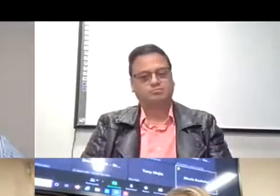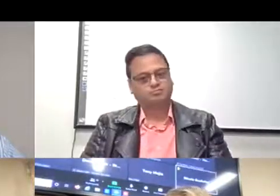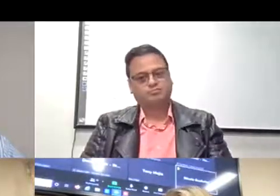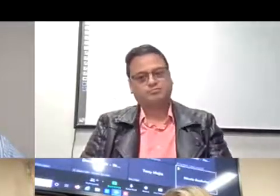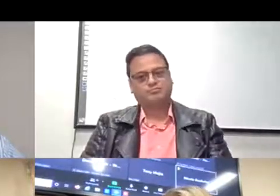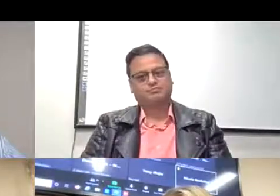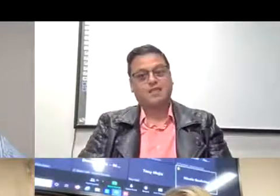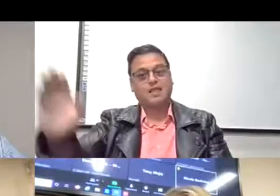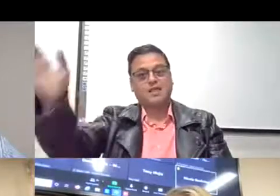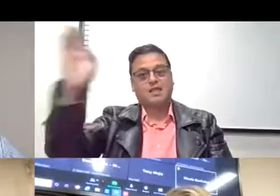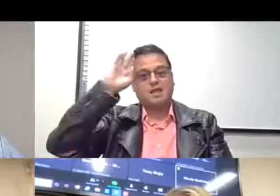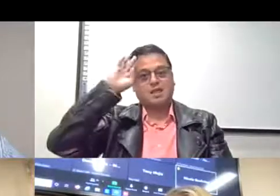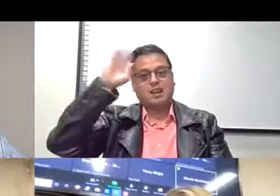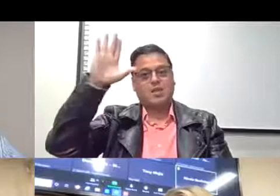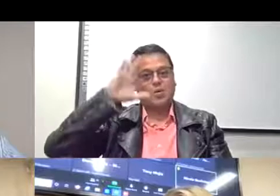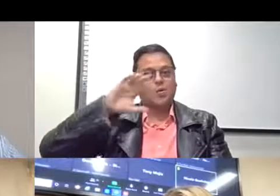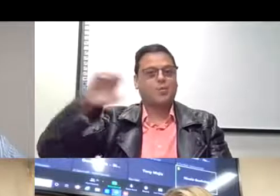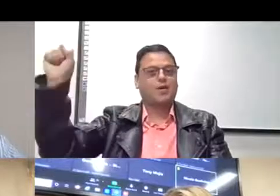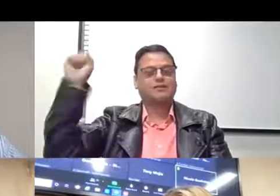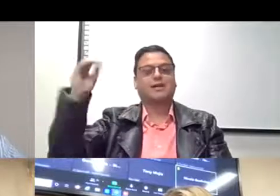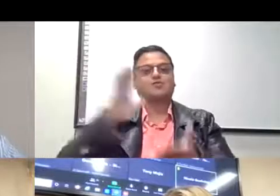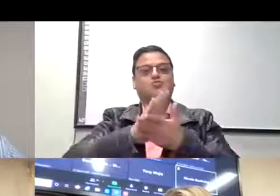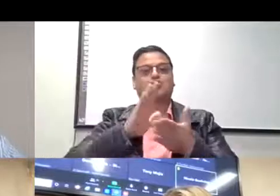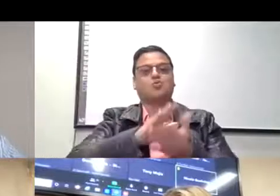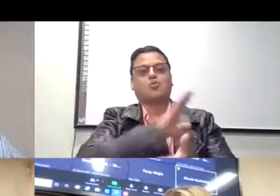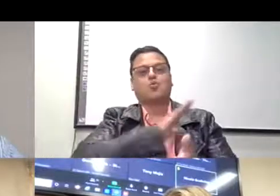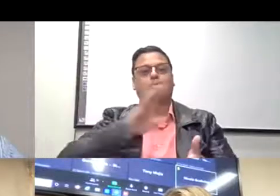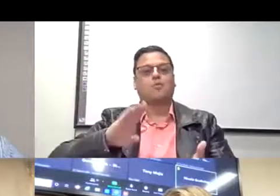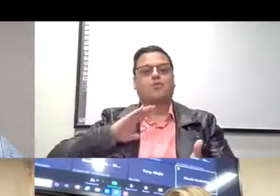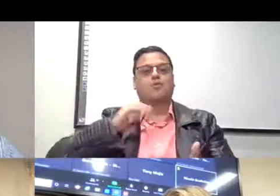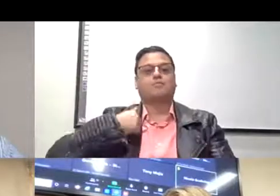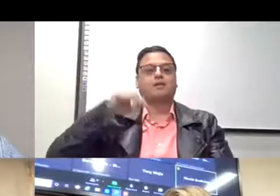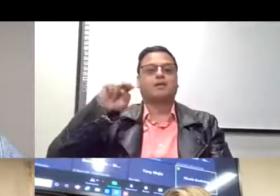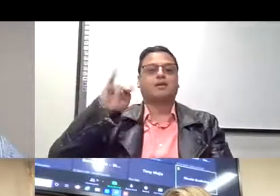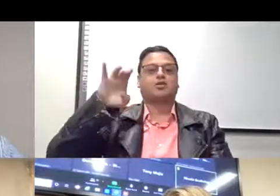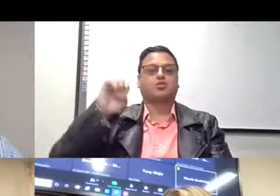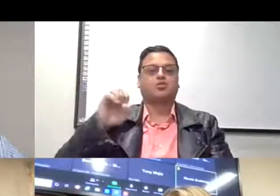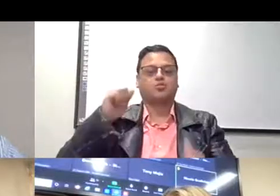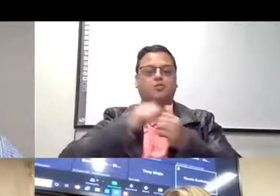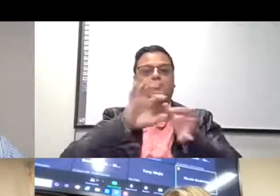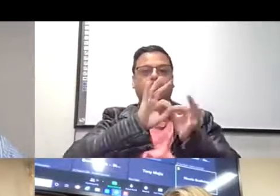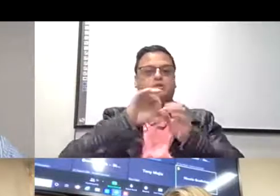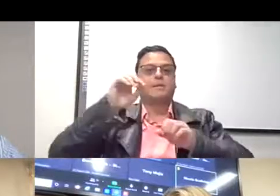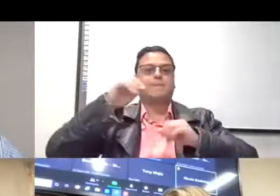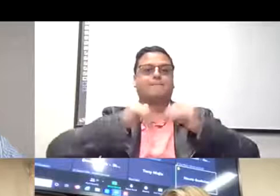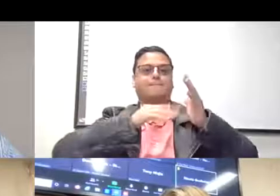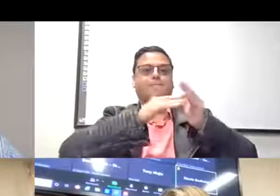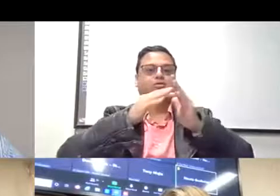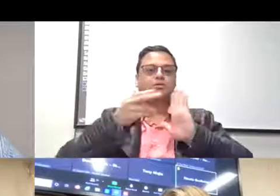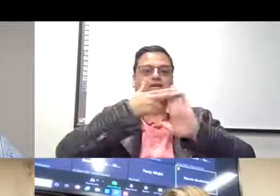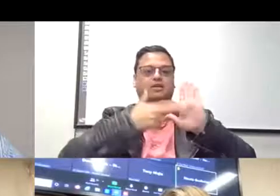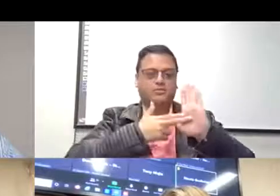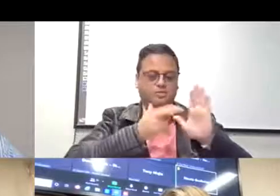Good evening, President Chin and members of the school board. Nicole Gehring with Associated Builders and Contractors. We run a state federally